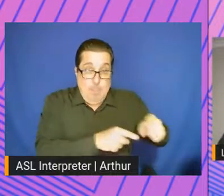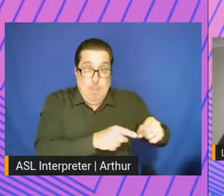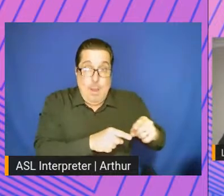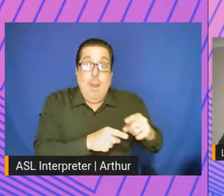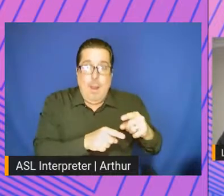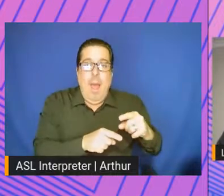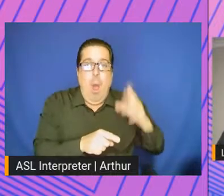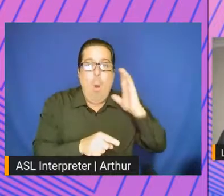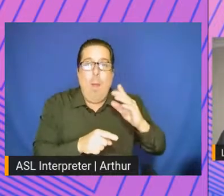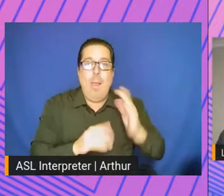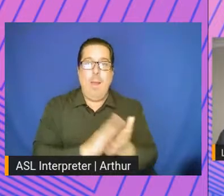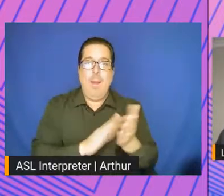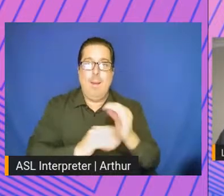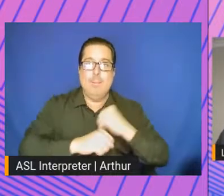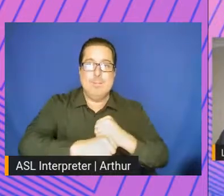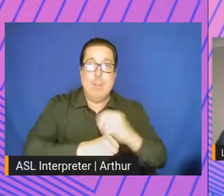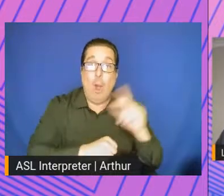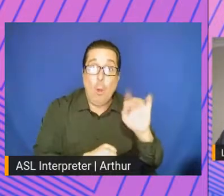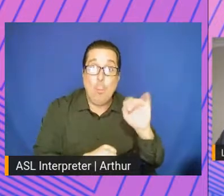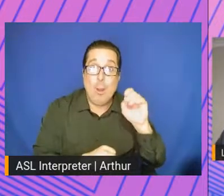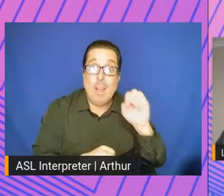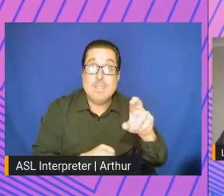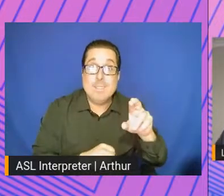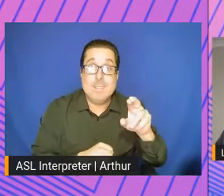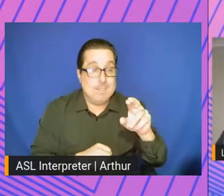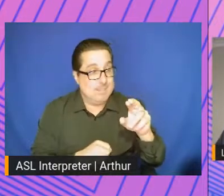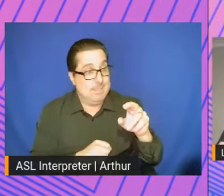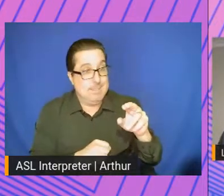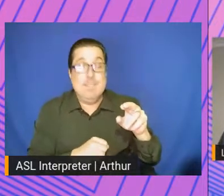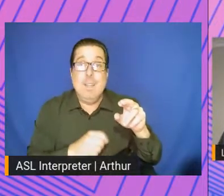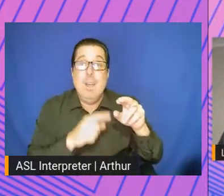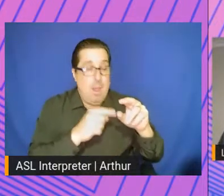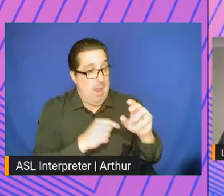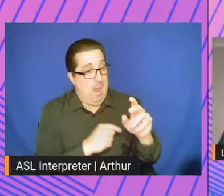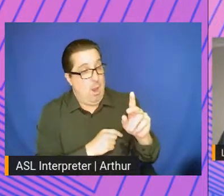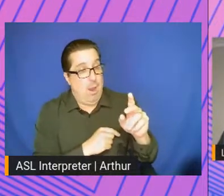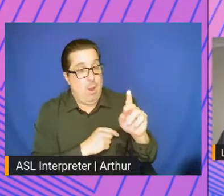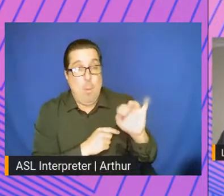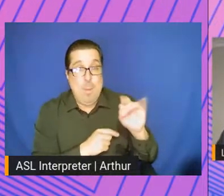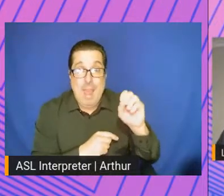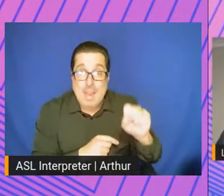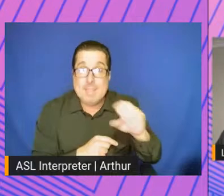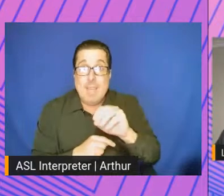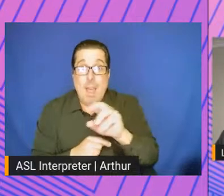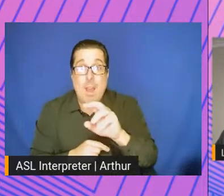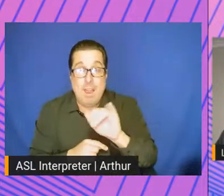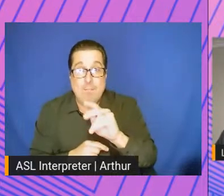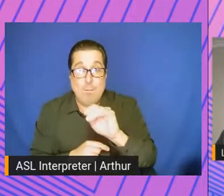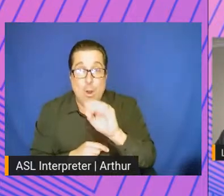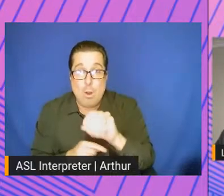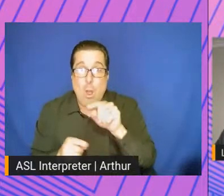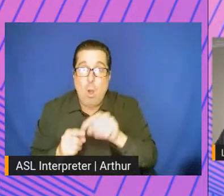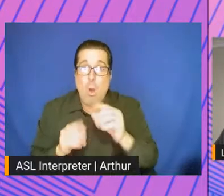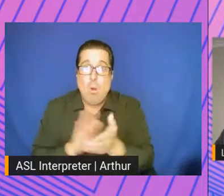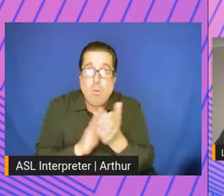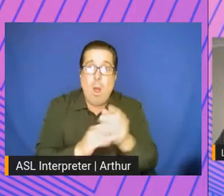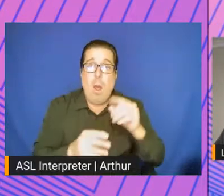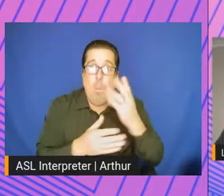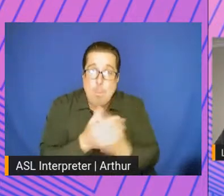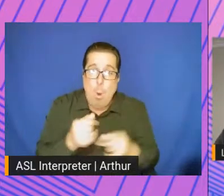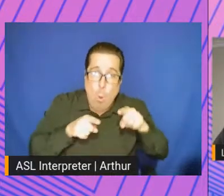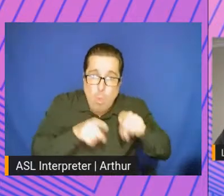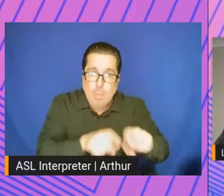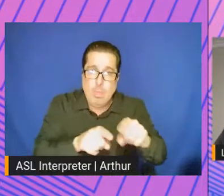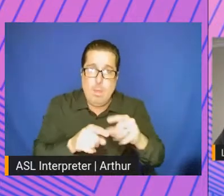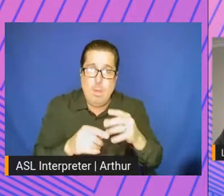so whether you're using Kyverno or Datree, you can define your policies ahead of time and essentially run the relevant policy